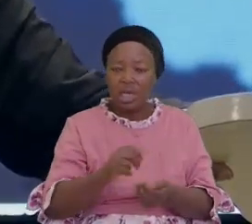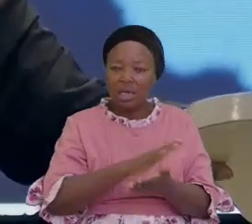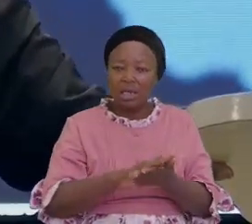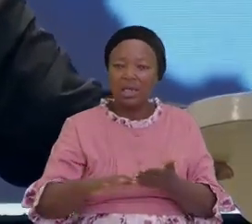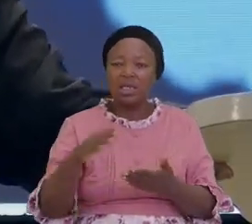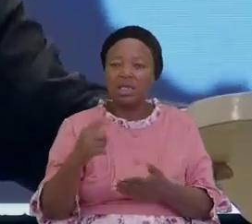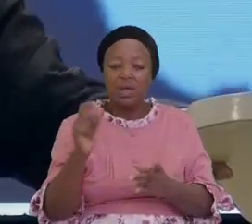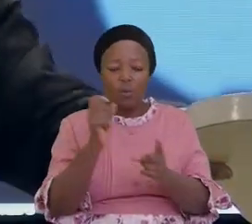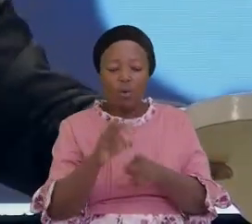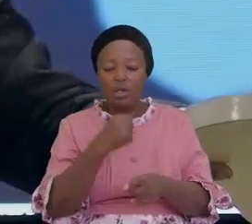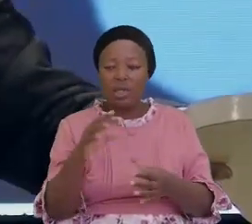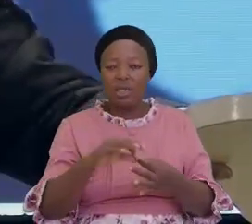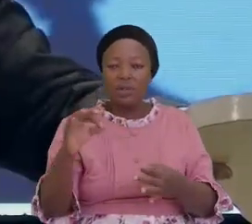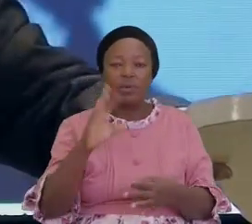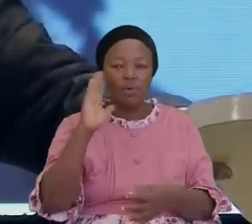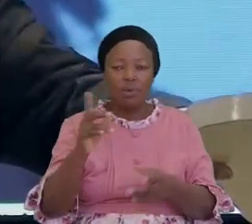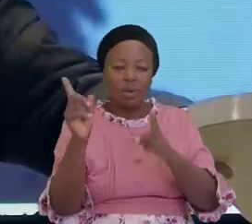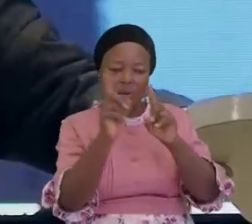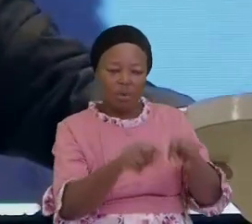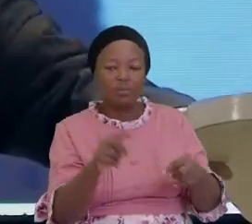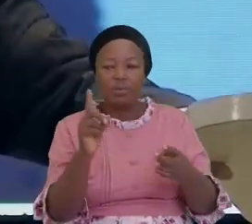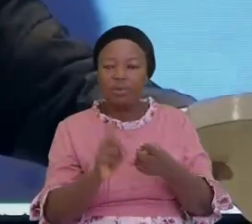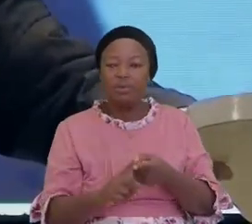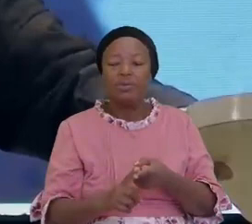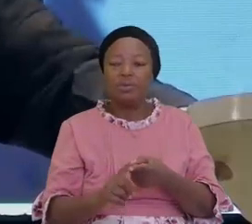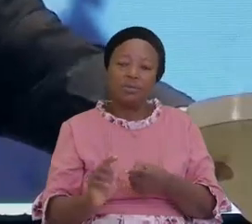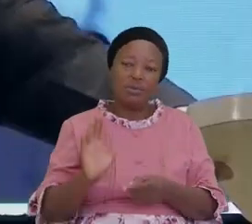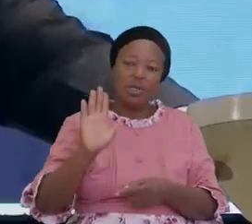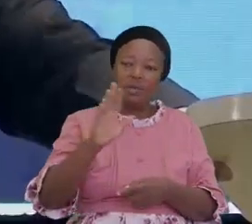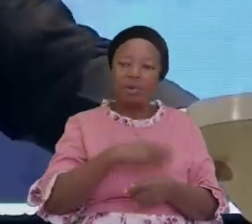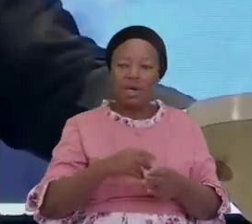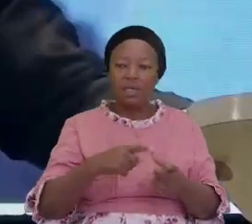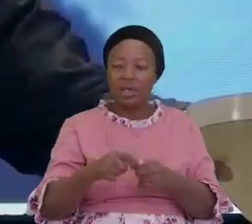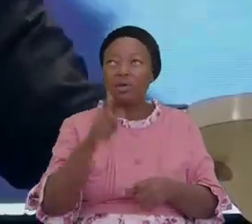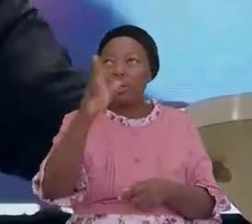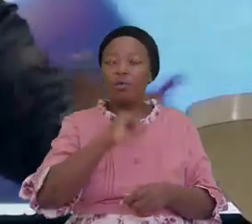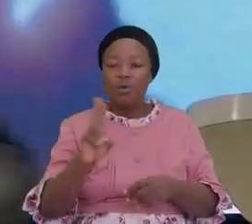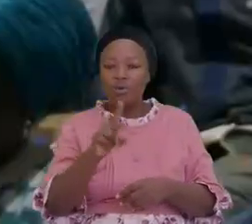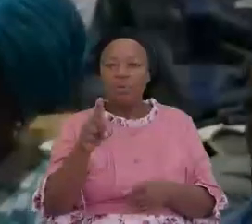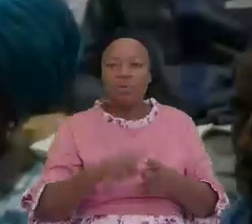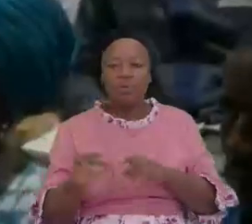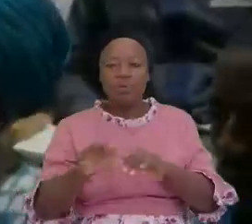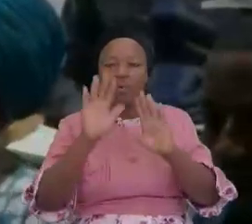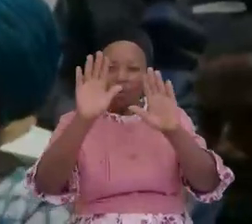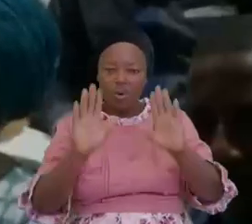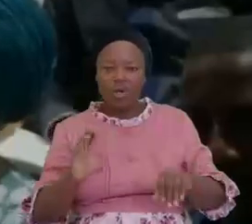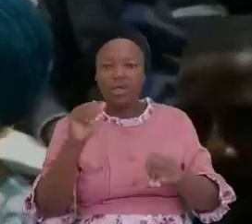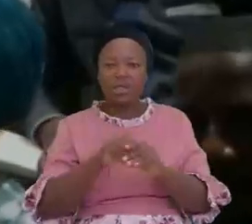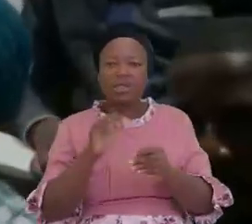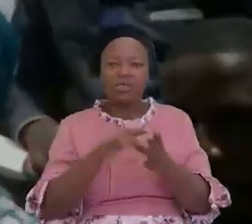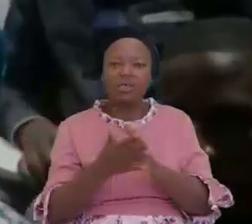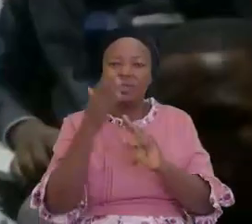the Spirit will come into him, and God will use you to do wonders in Jesus' name.